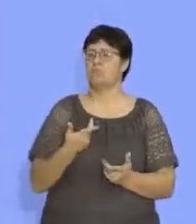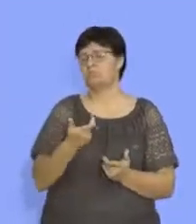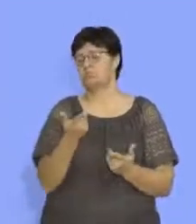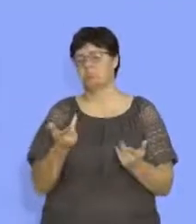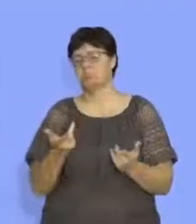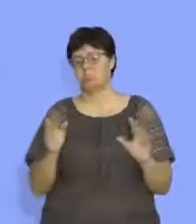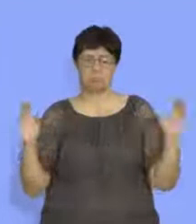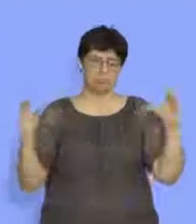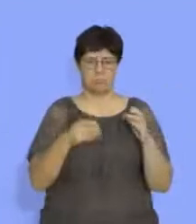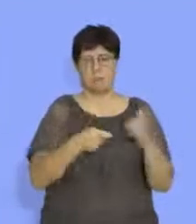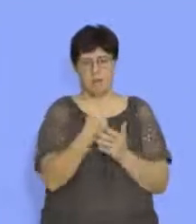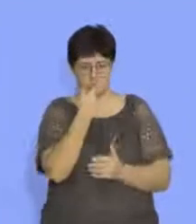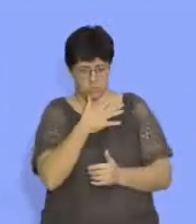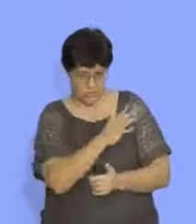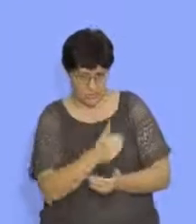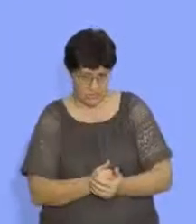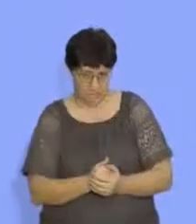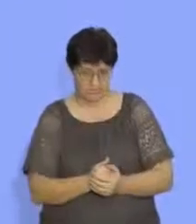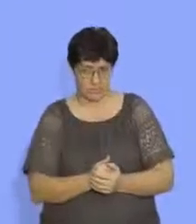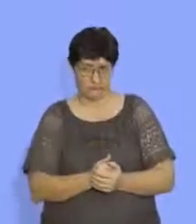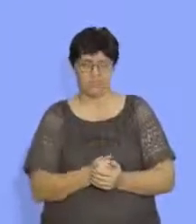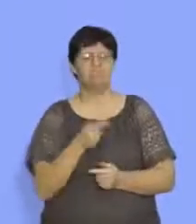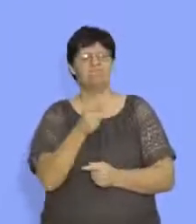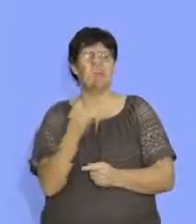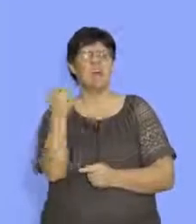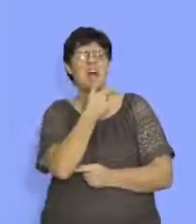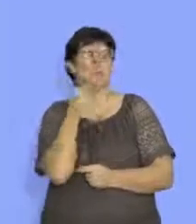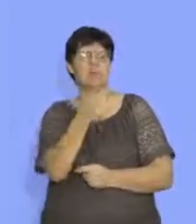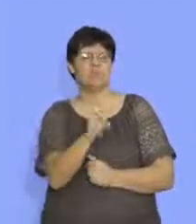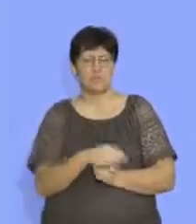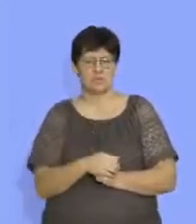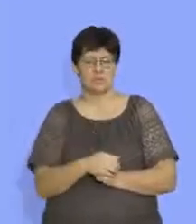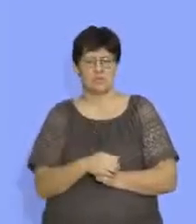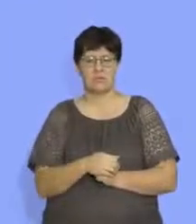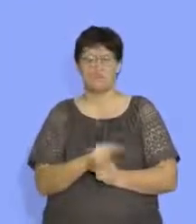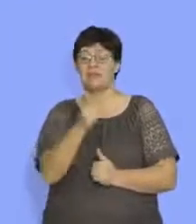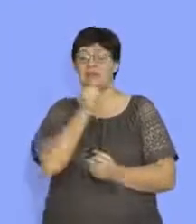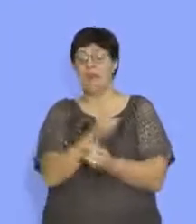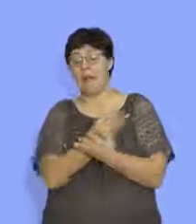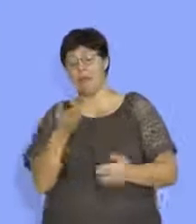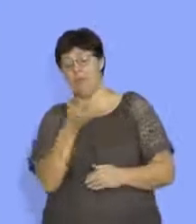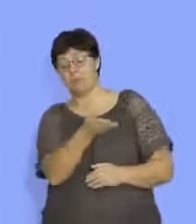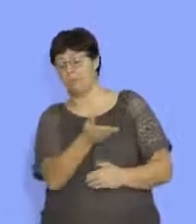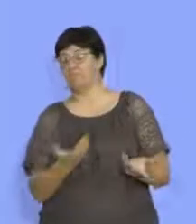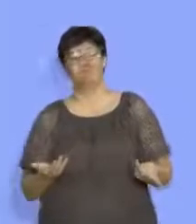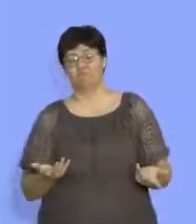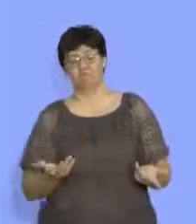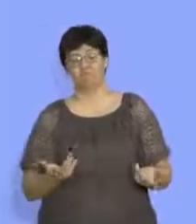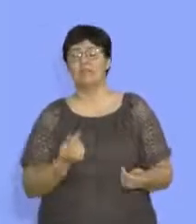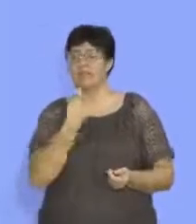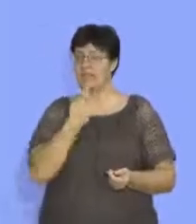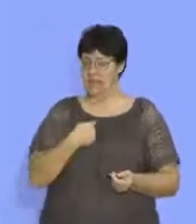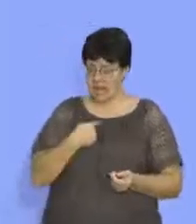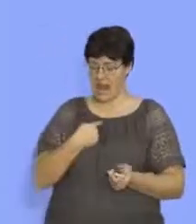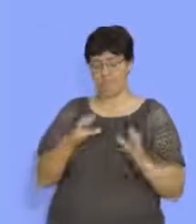and we want to buy some lunch. Now, here are some facts about their lunch. They did not tell us how many people are there. They